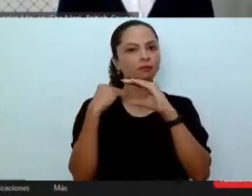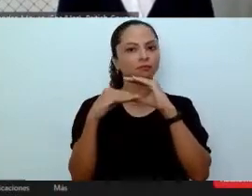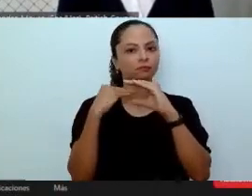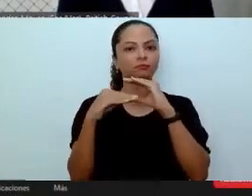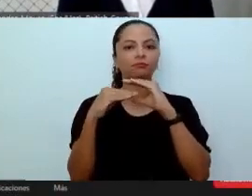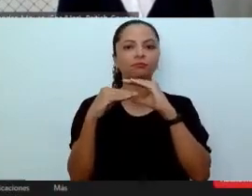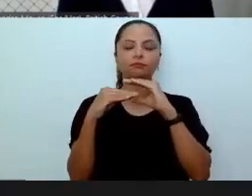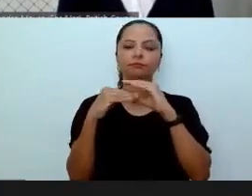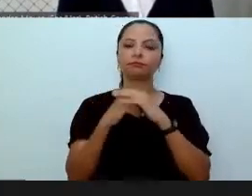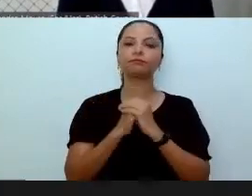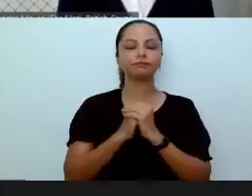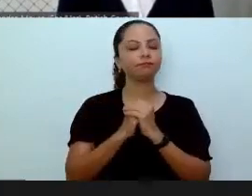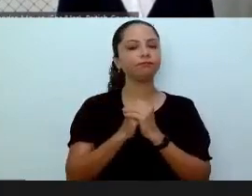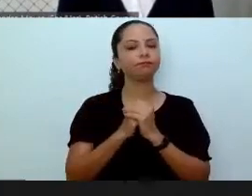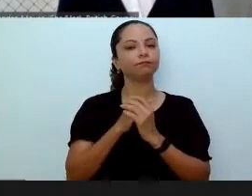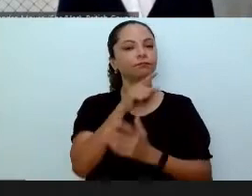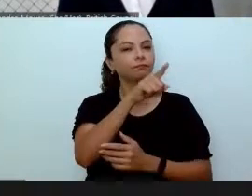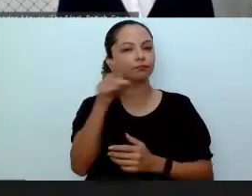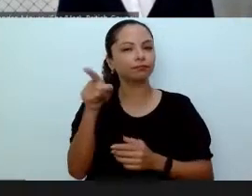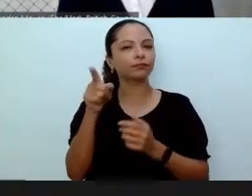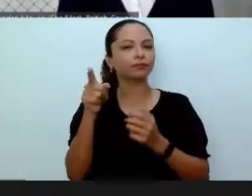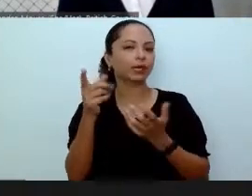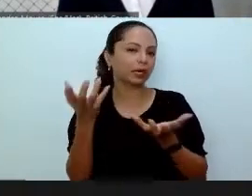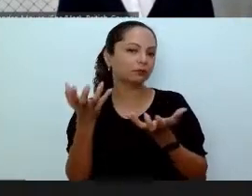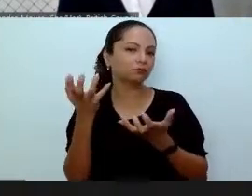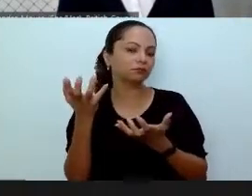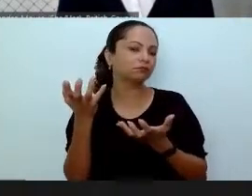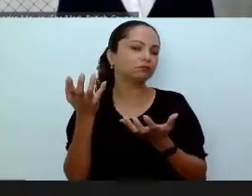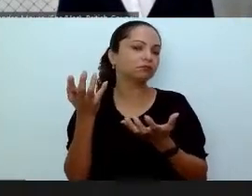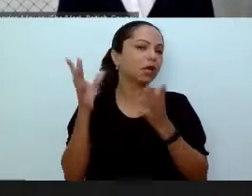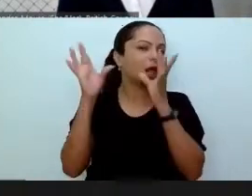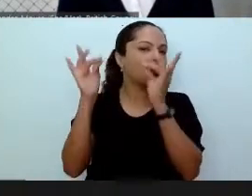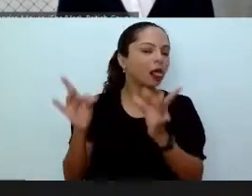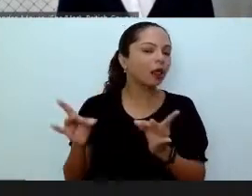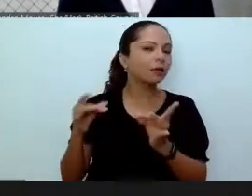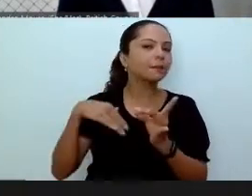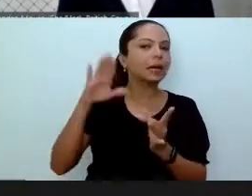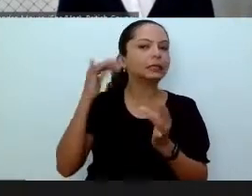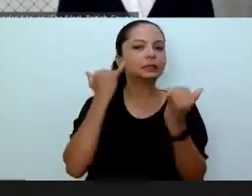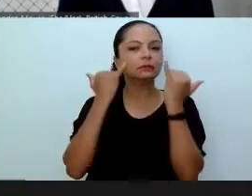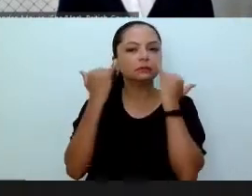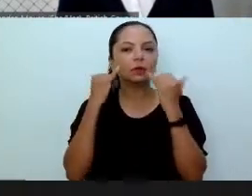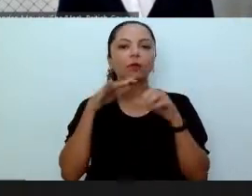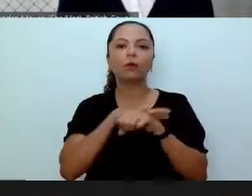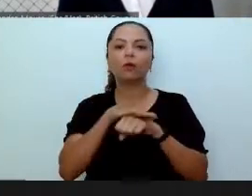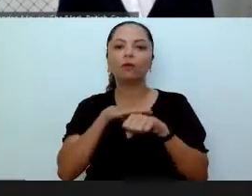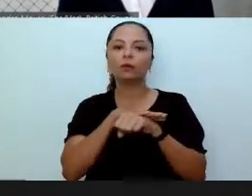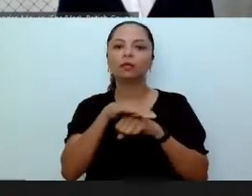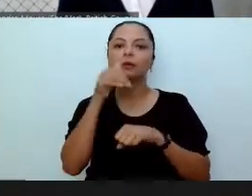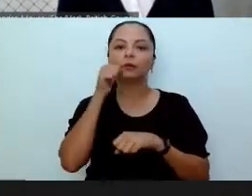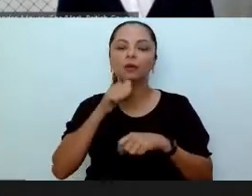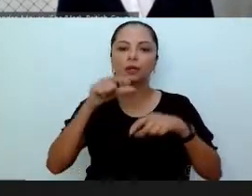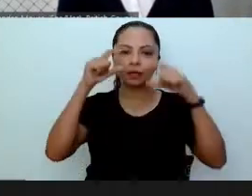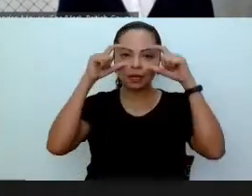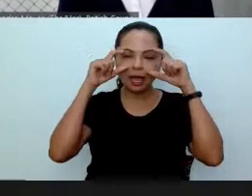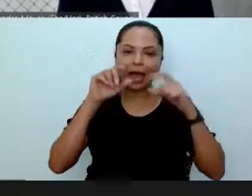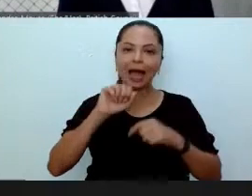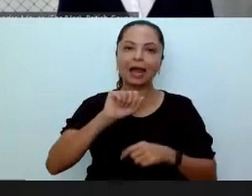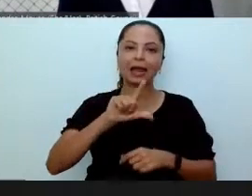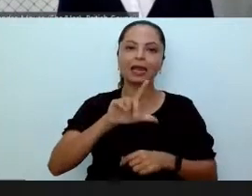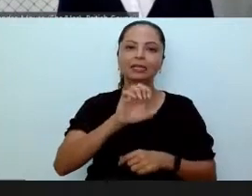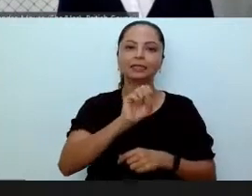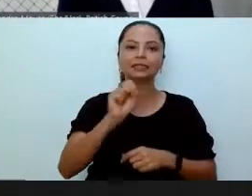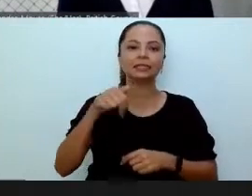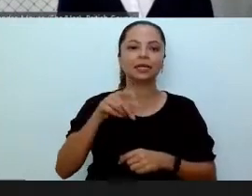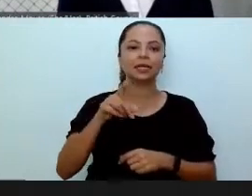talking about, the SAT, etc., then her email is there as well. Please get in touch. Thank you, Alessandra, for being my discussion partner